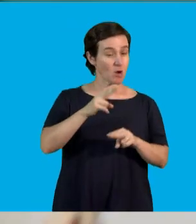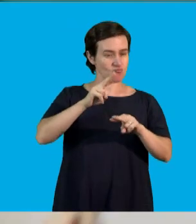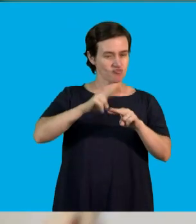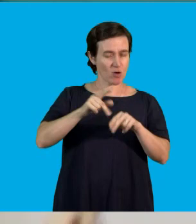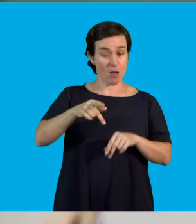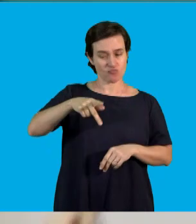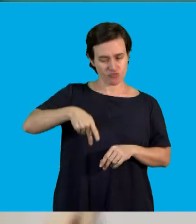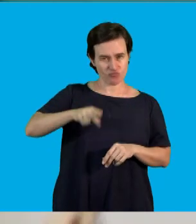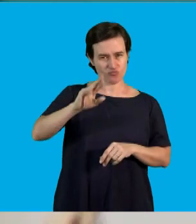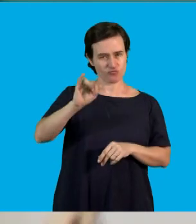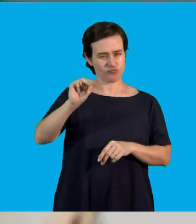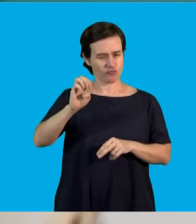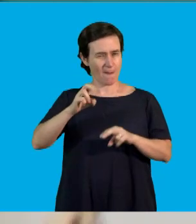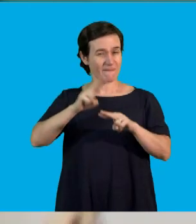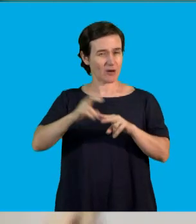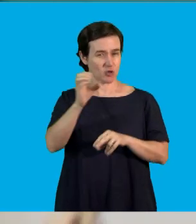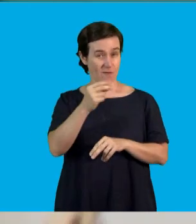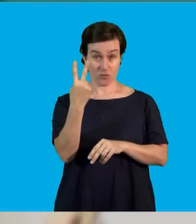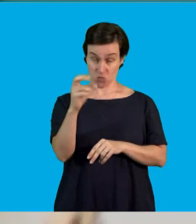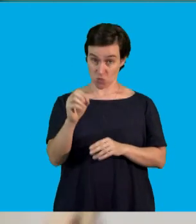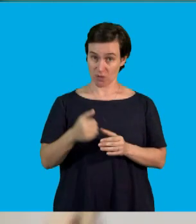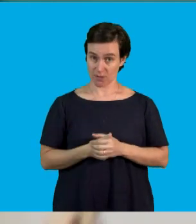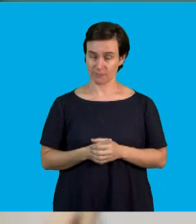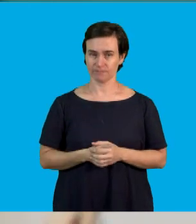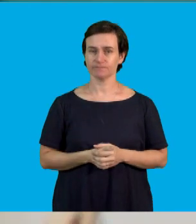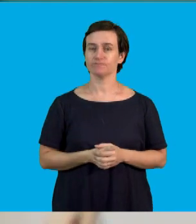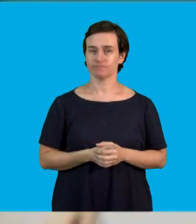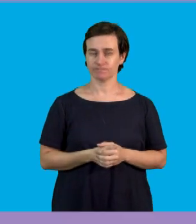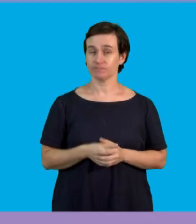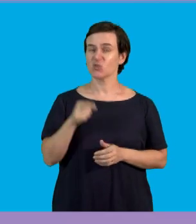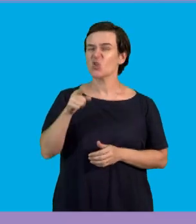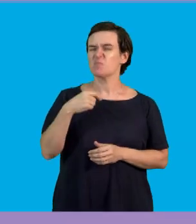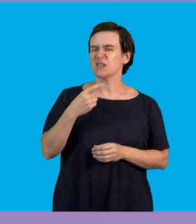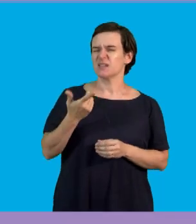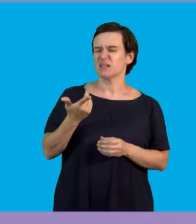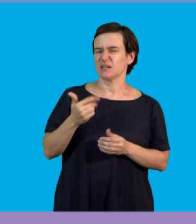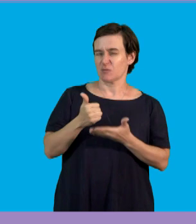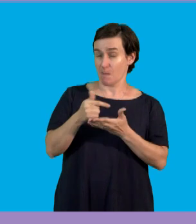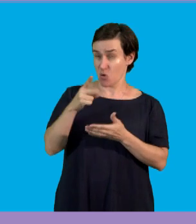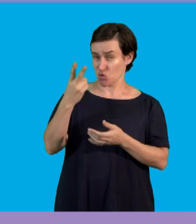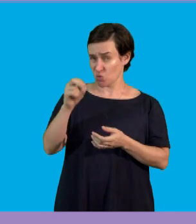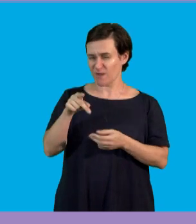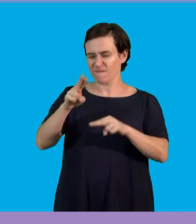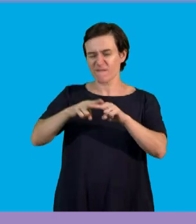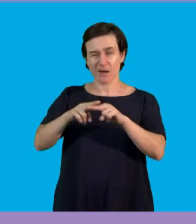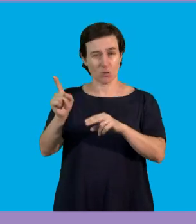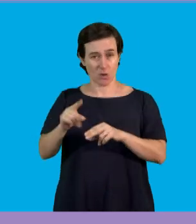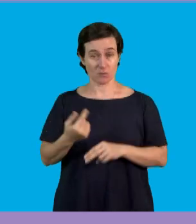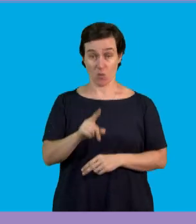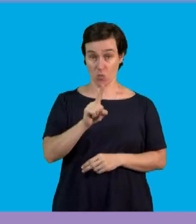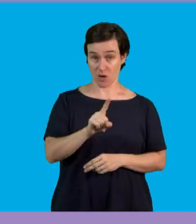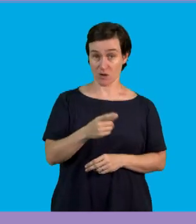of the prime factors of 20. So I'm just going to remind you quickly, what are the factors of